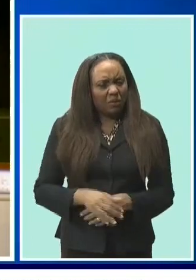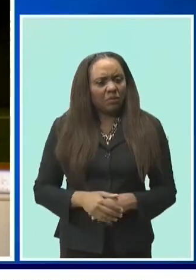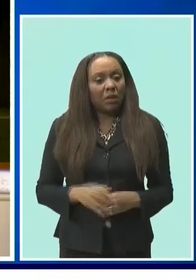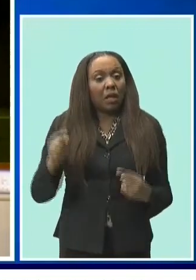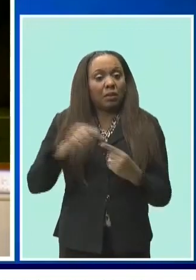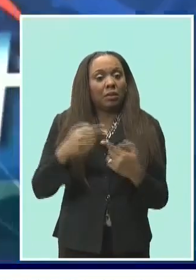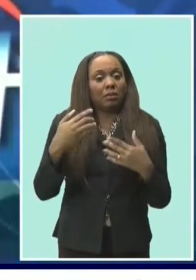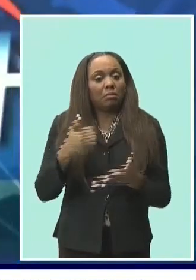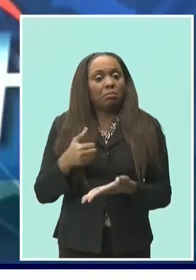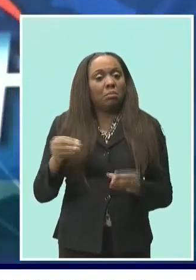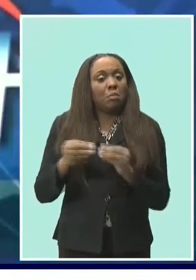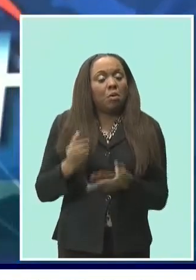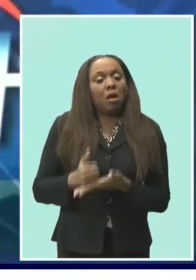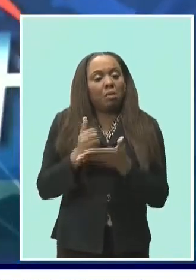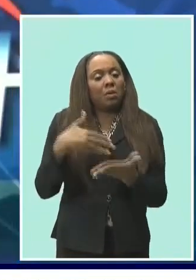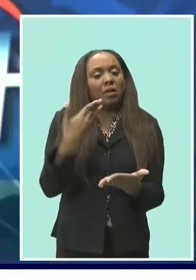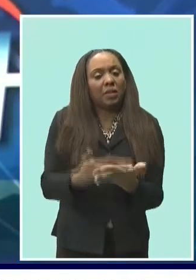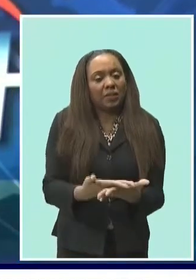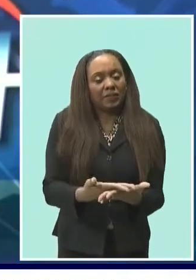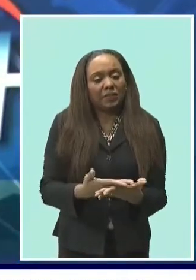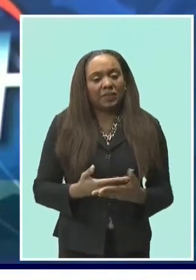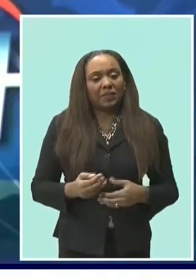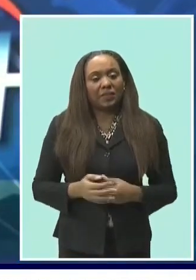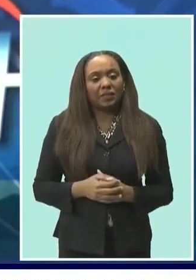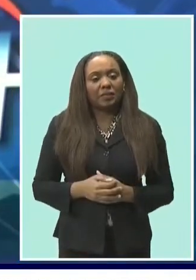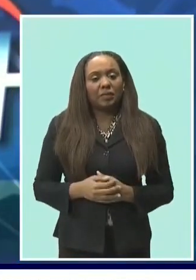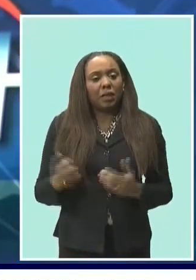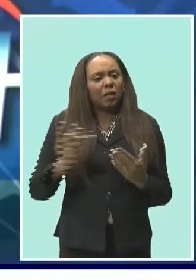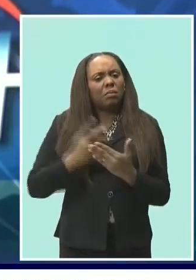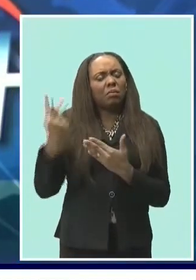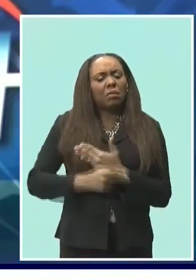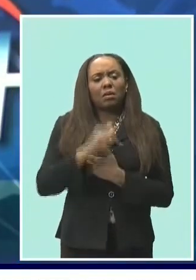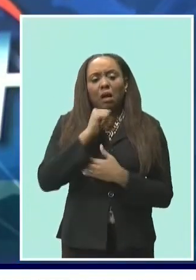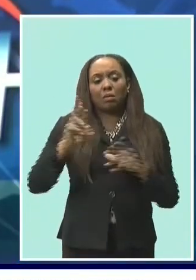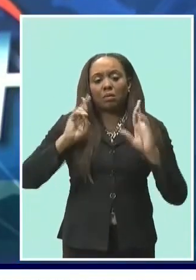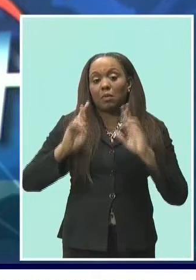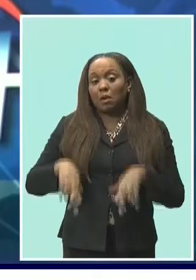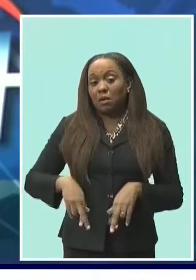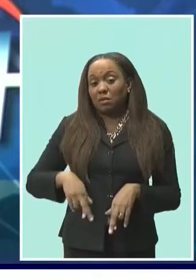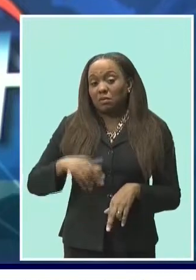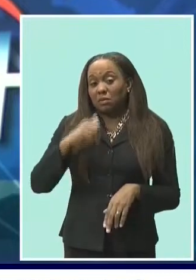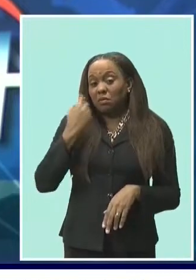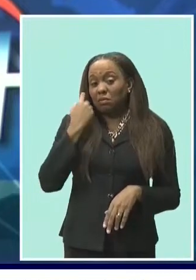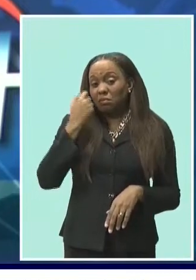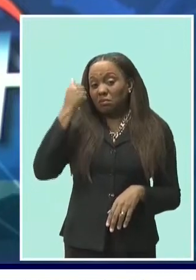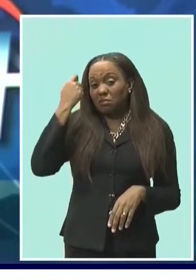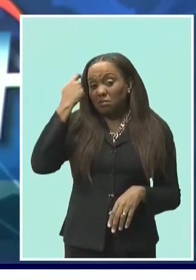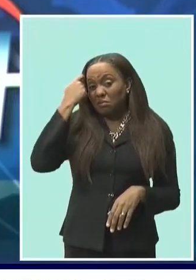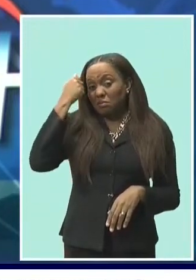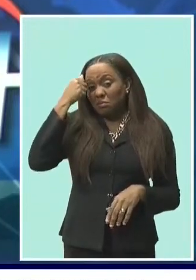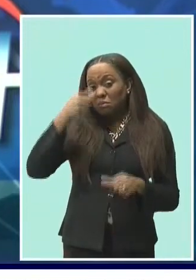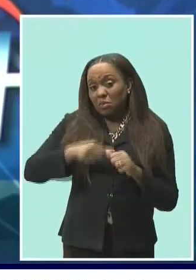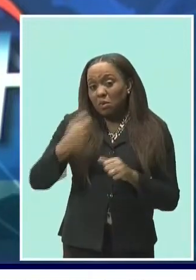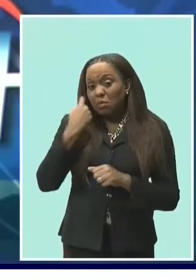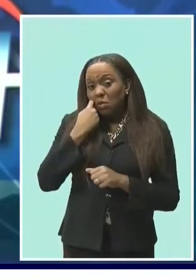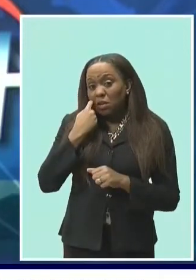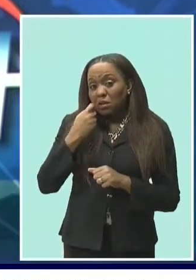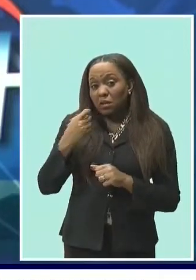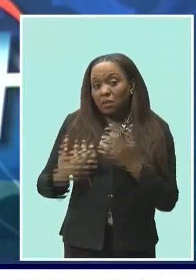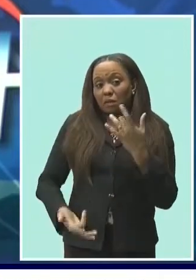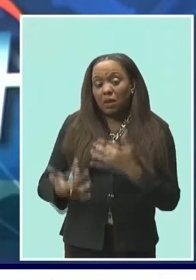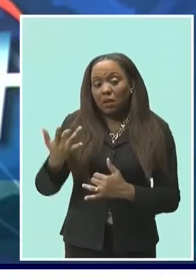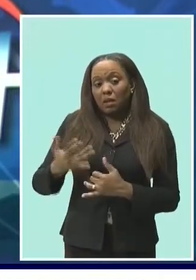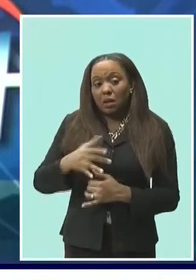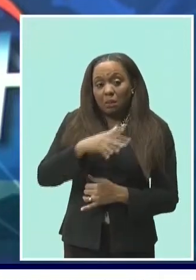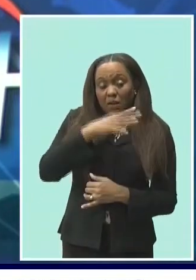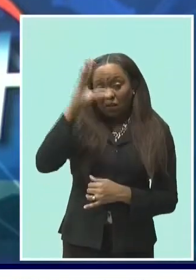arrive. Ms. Ford says the program is not a response to the recent deadly fire that claimed the lives of a mother and